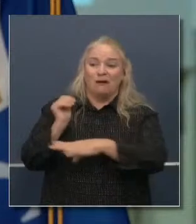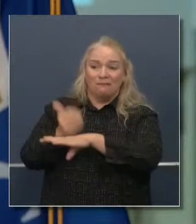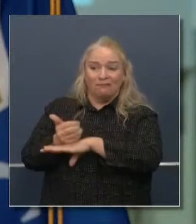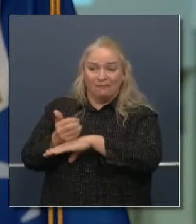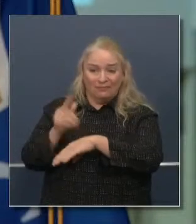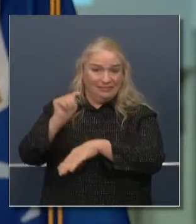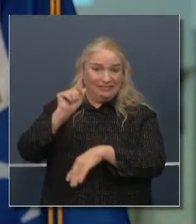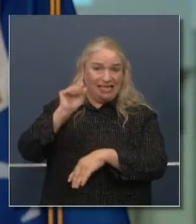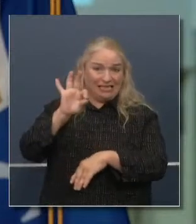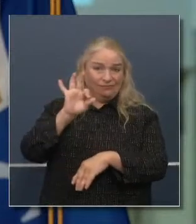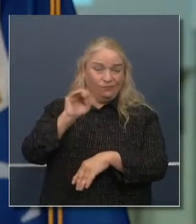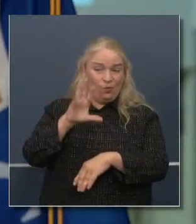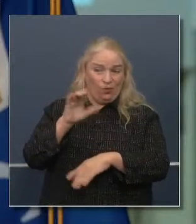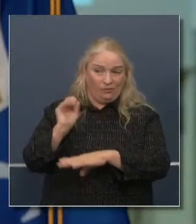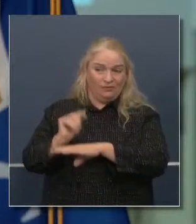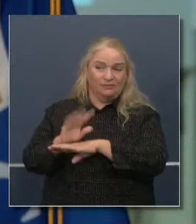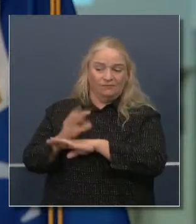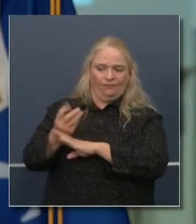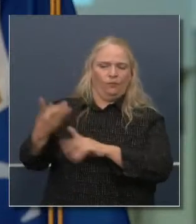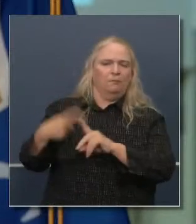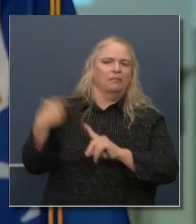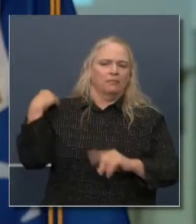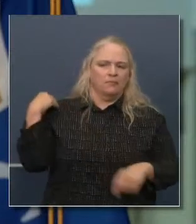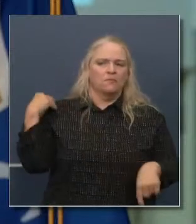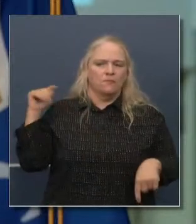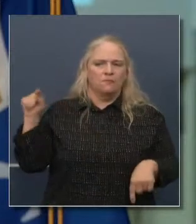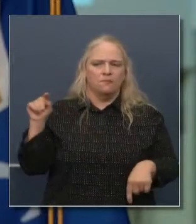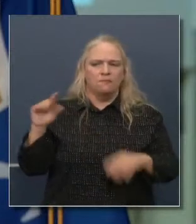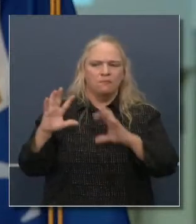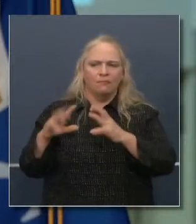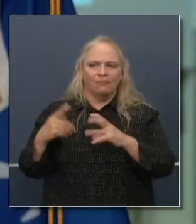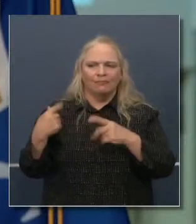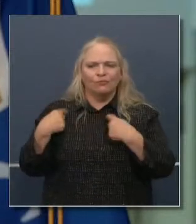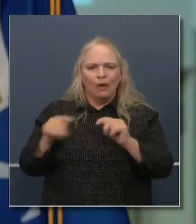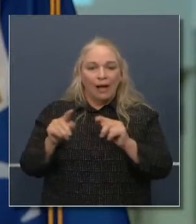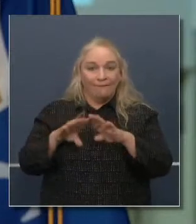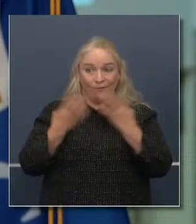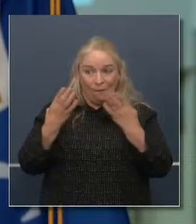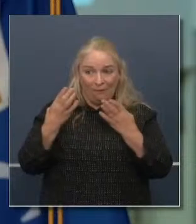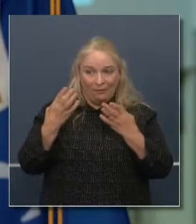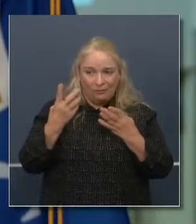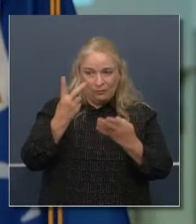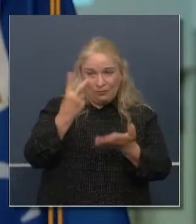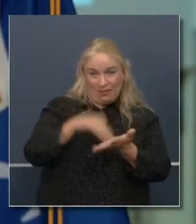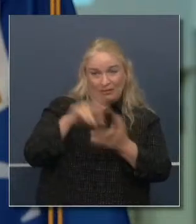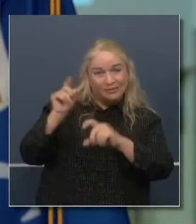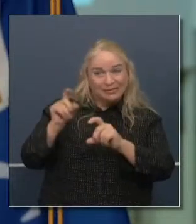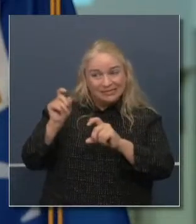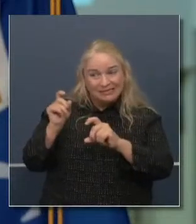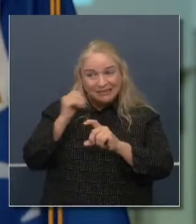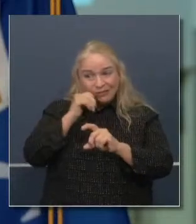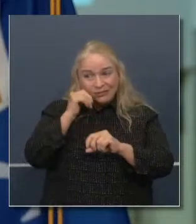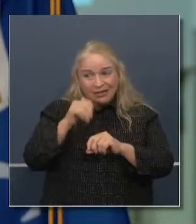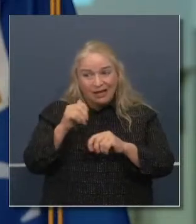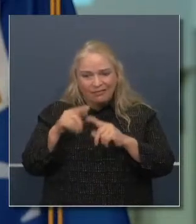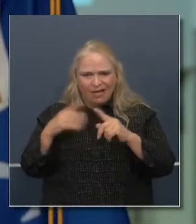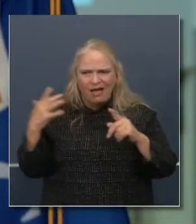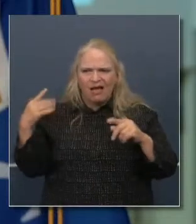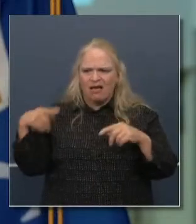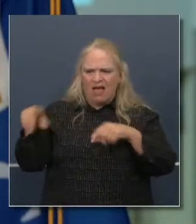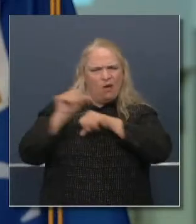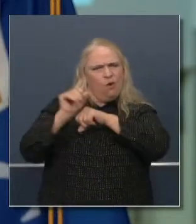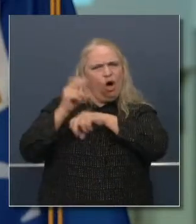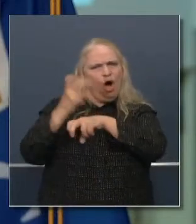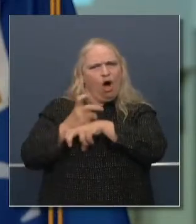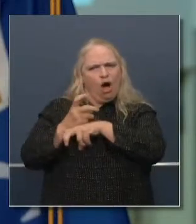were averaging just 2,000 tests a day, and we were able to reach some stretch goals we set